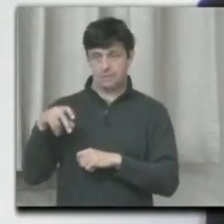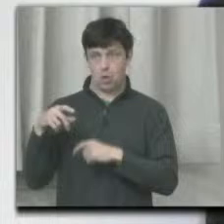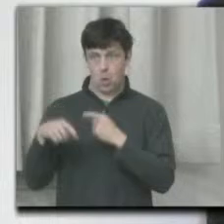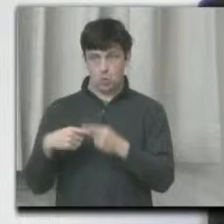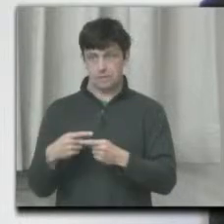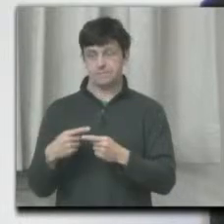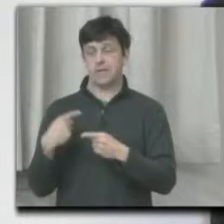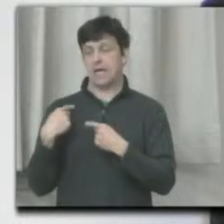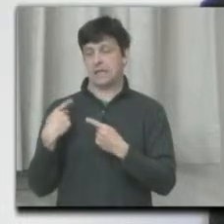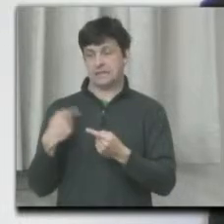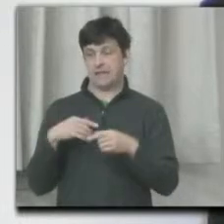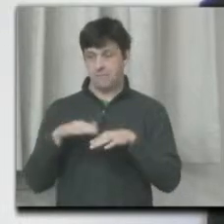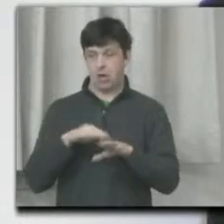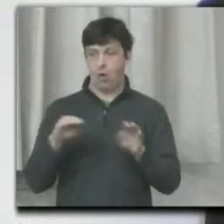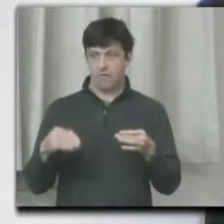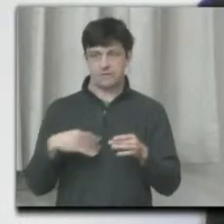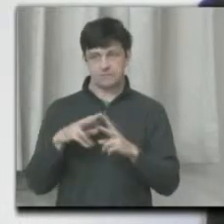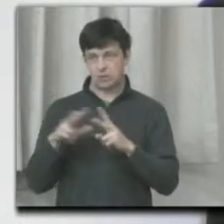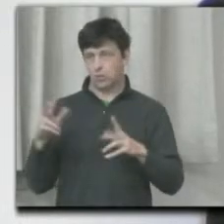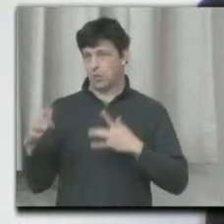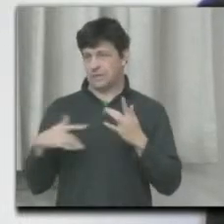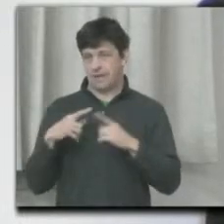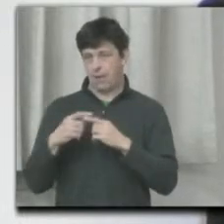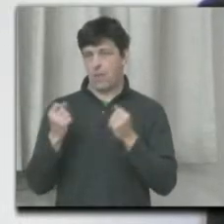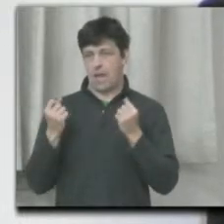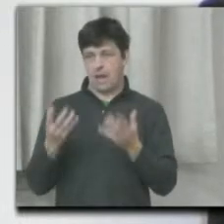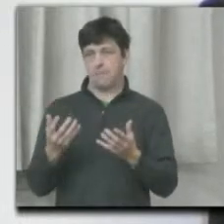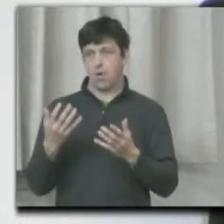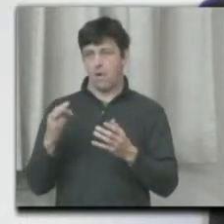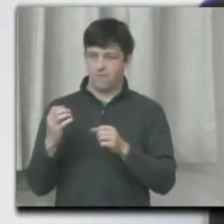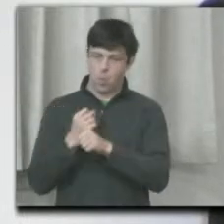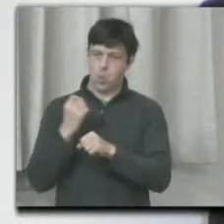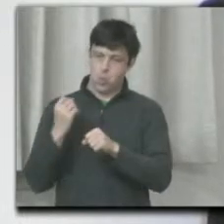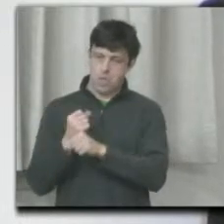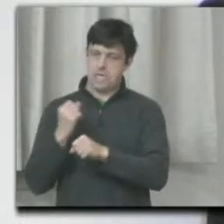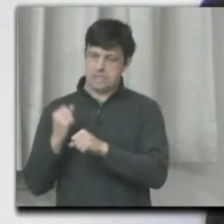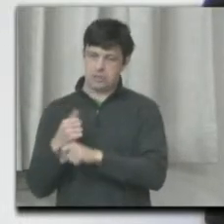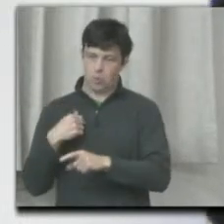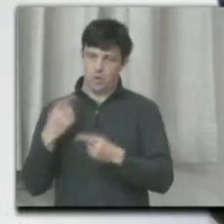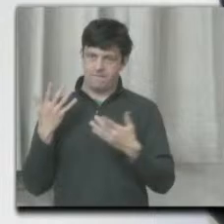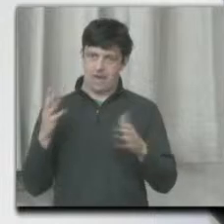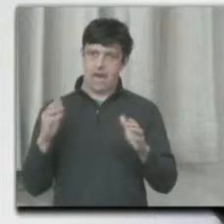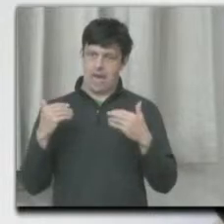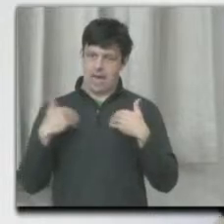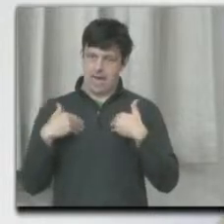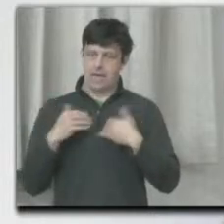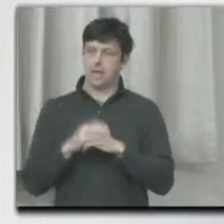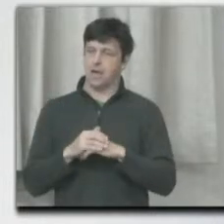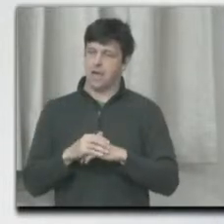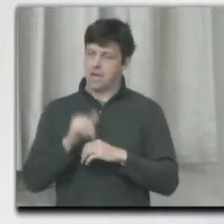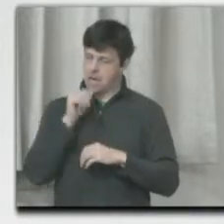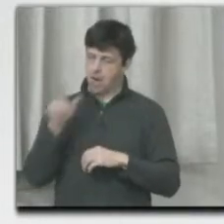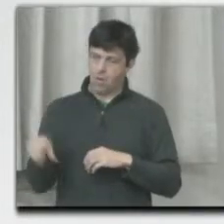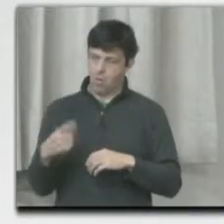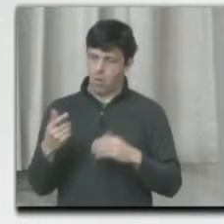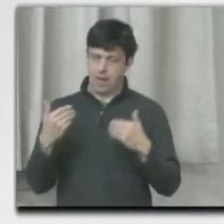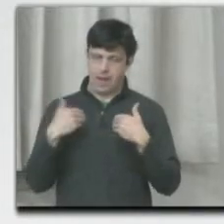I've been in office, I'm super excited about a number of wins that we have had. We have not only